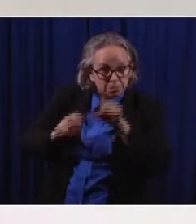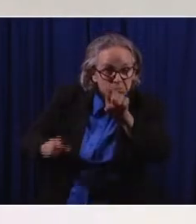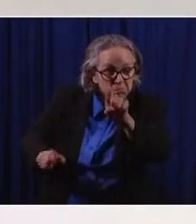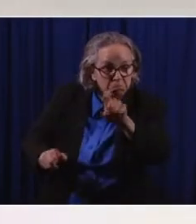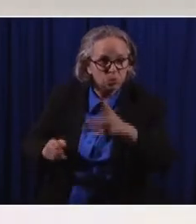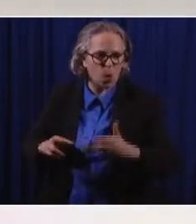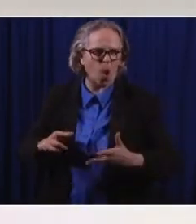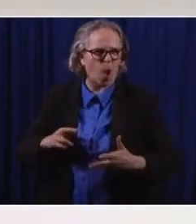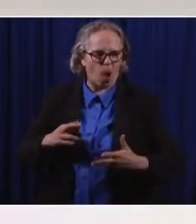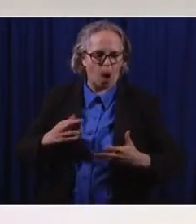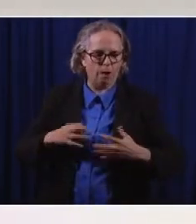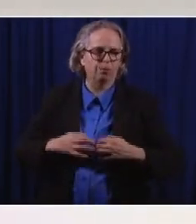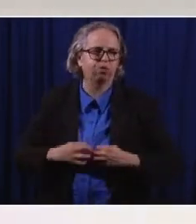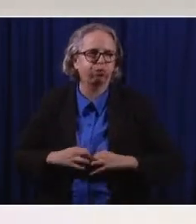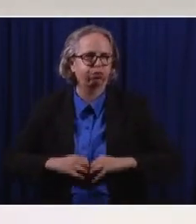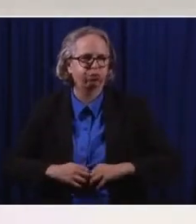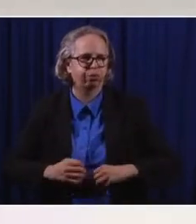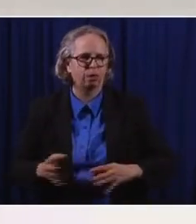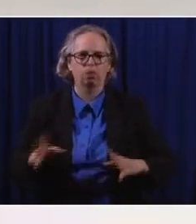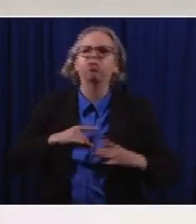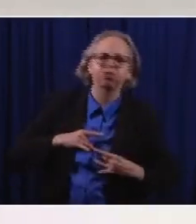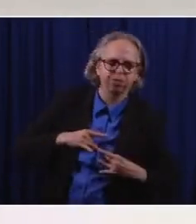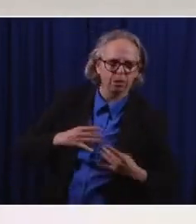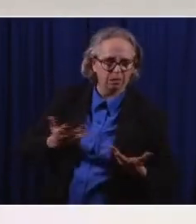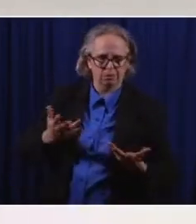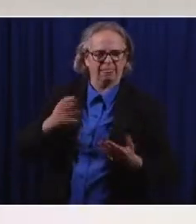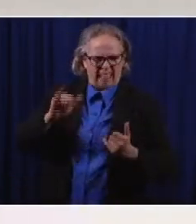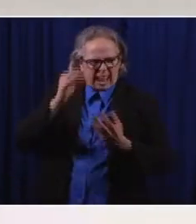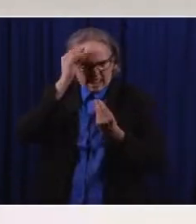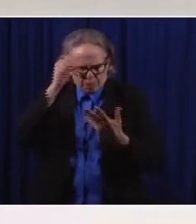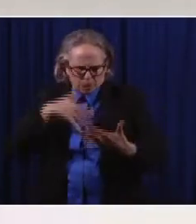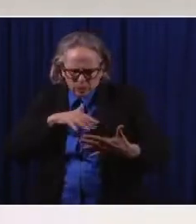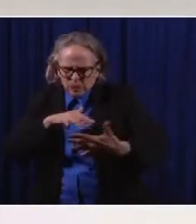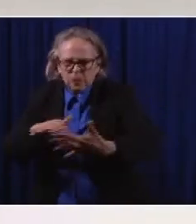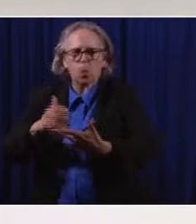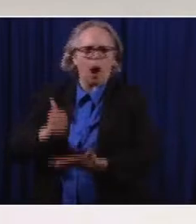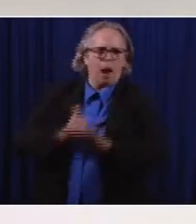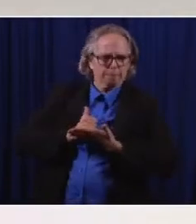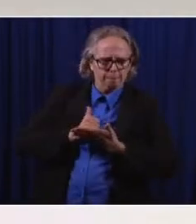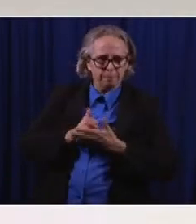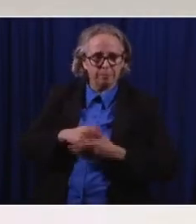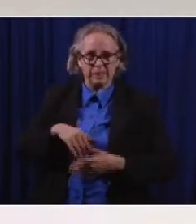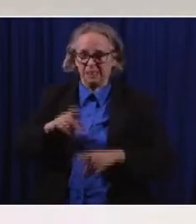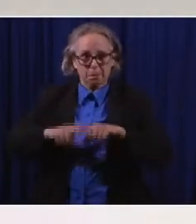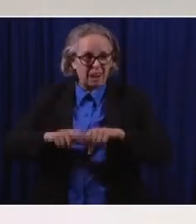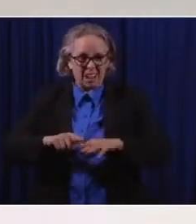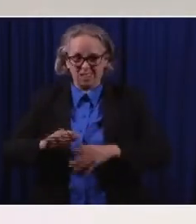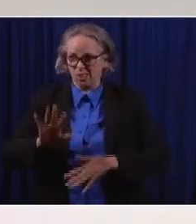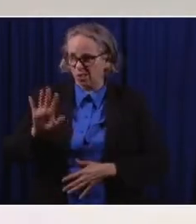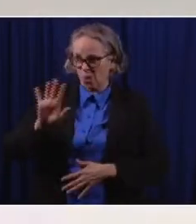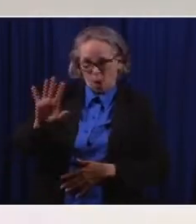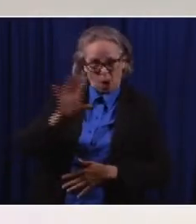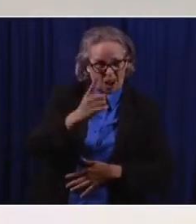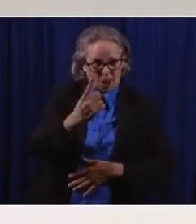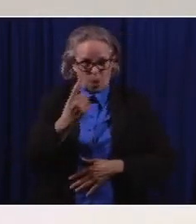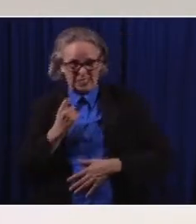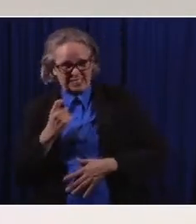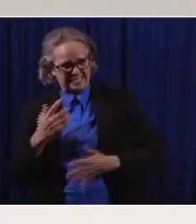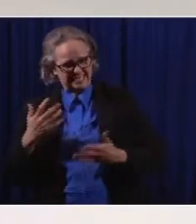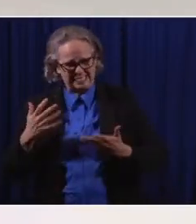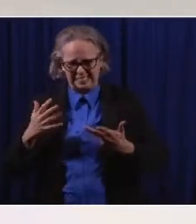meaningful for understanding their immunity. So to answer your specific question, maybe there's some short-term